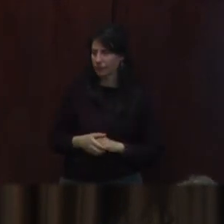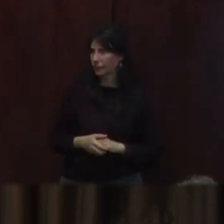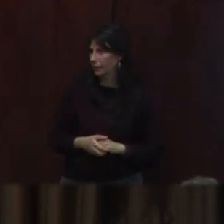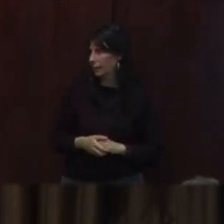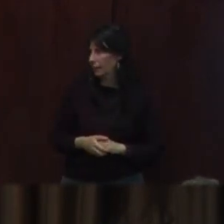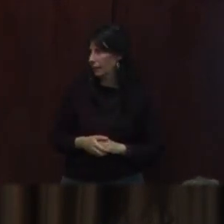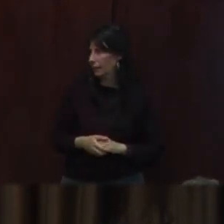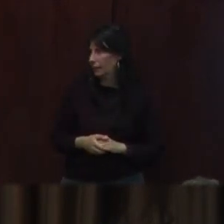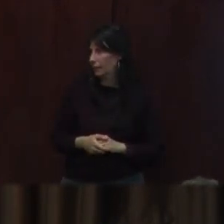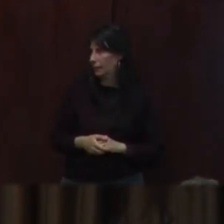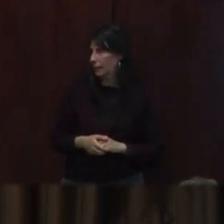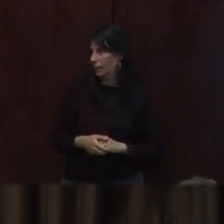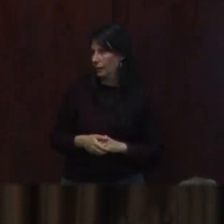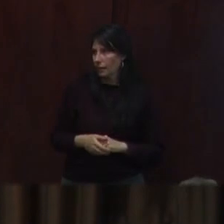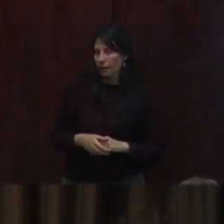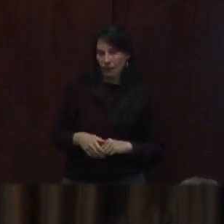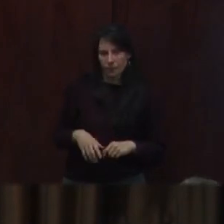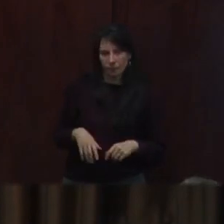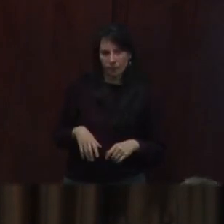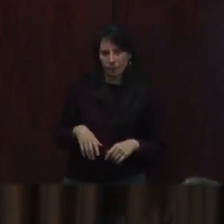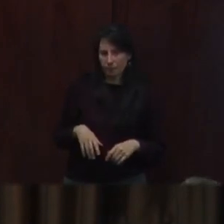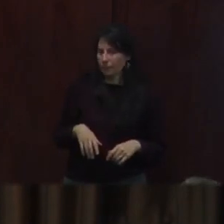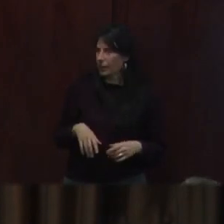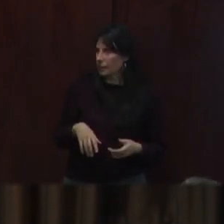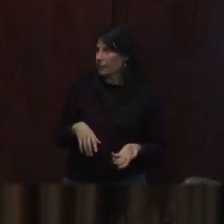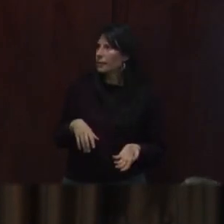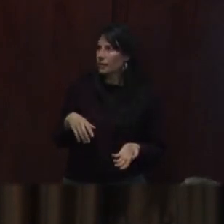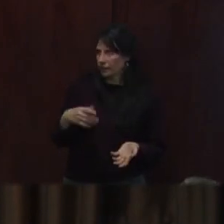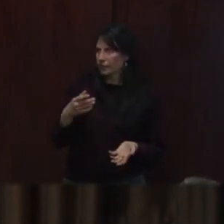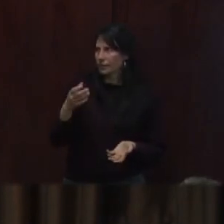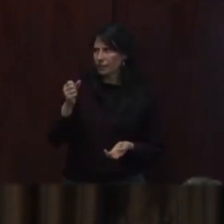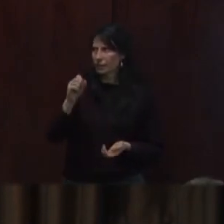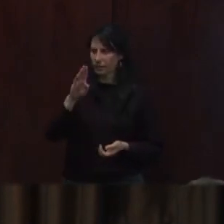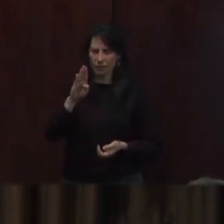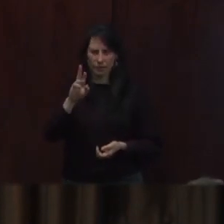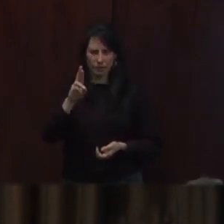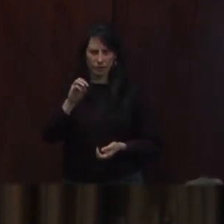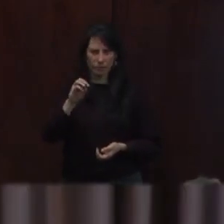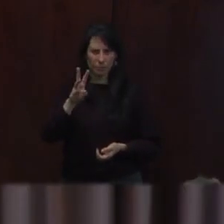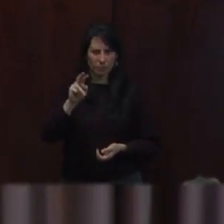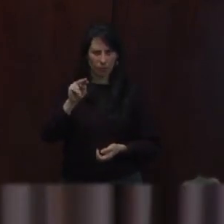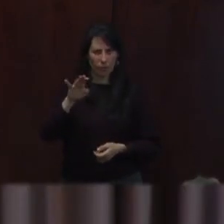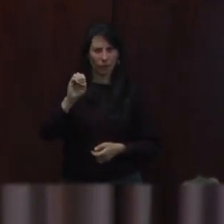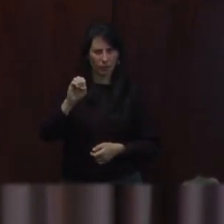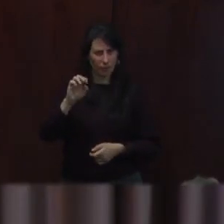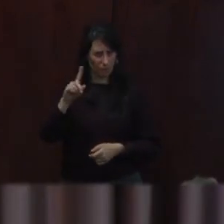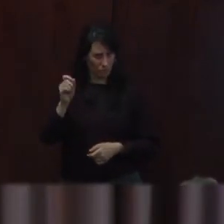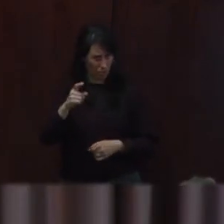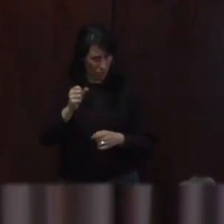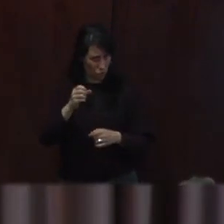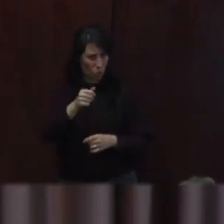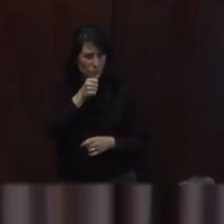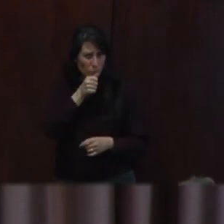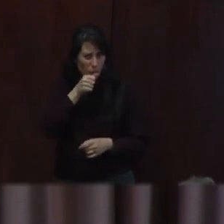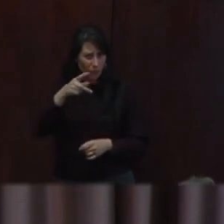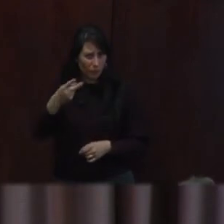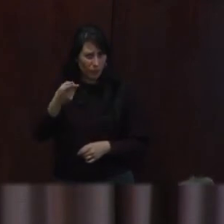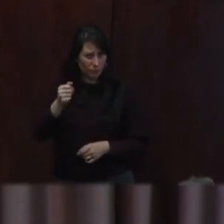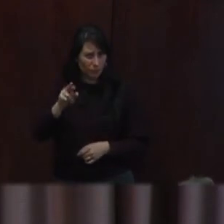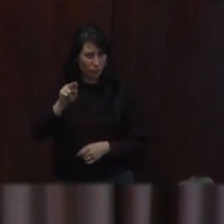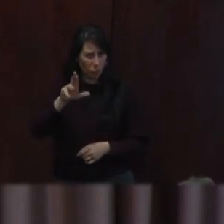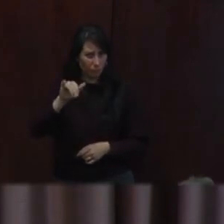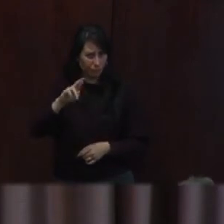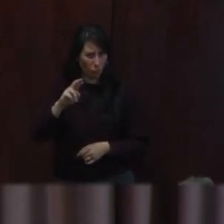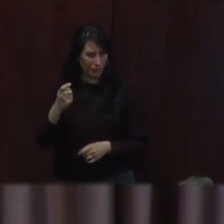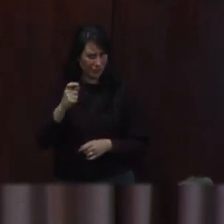so the private, like the private pharmacies, they're not part of the collaborative. Not I at think this we've all point. kind of heard kind of anecdotally